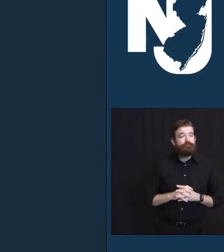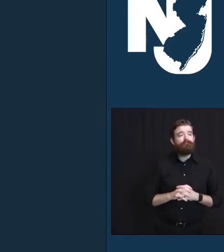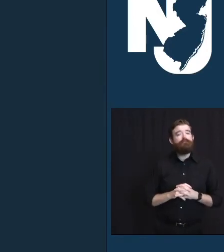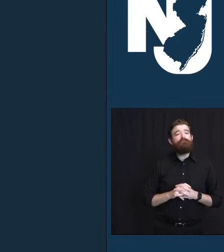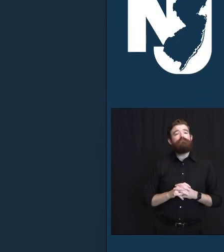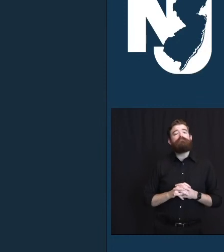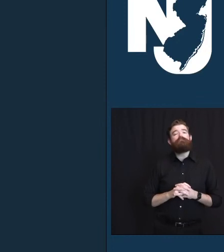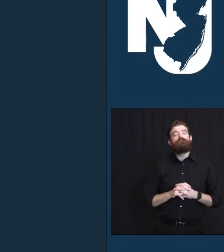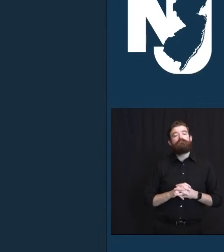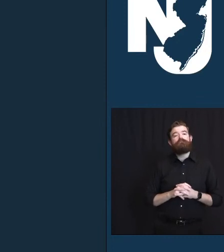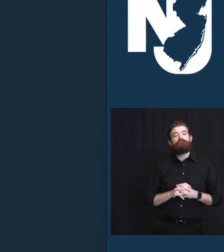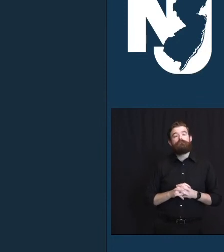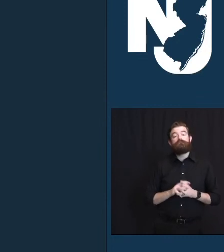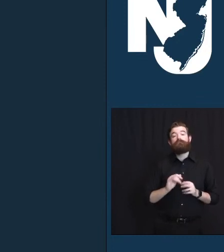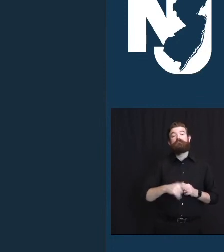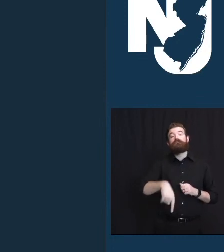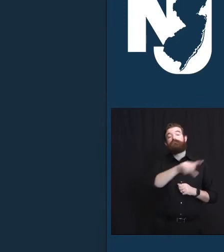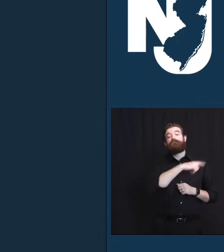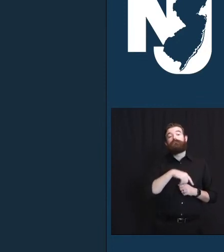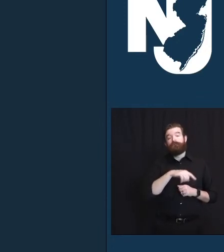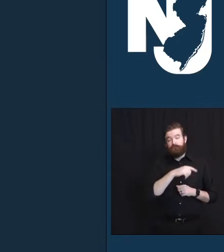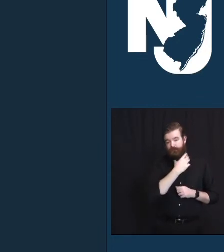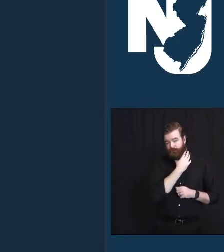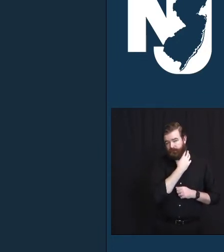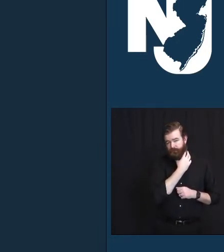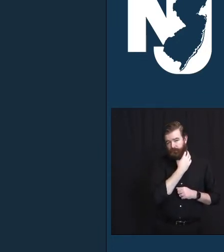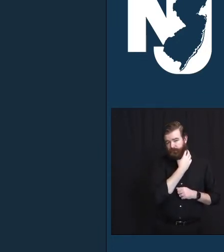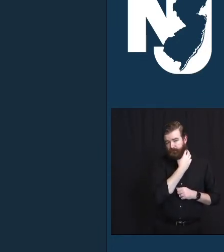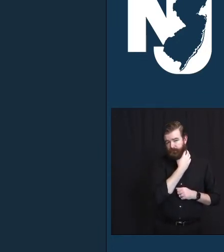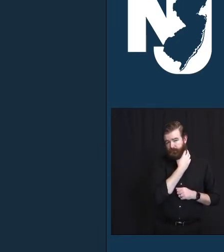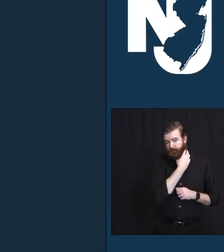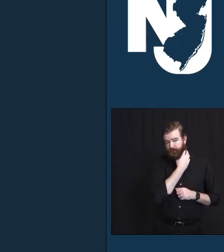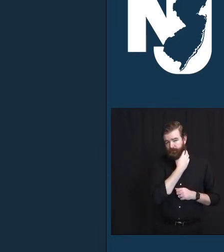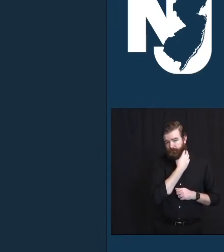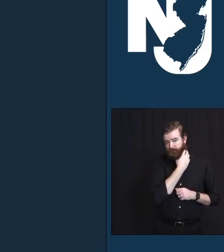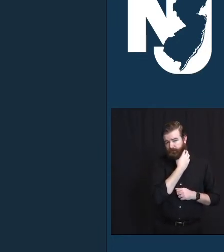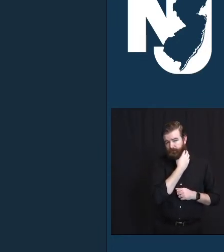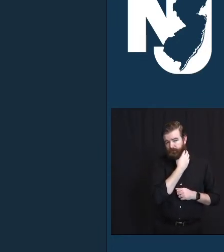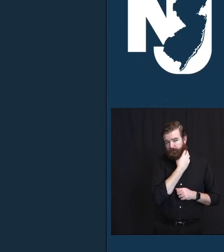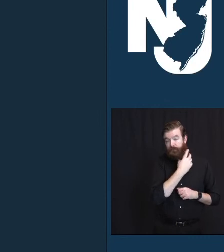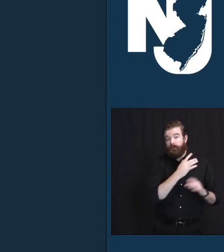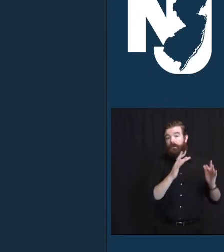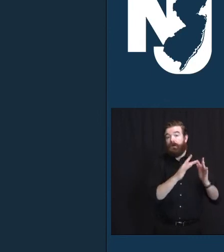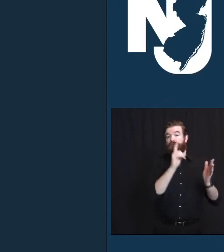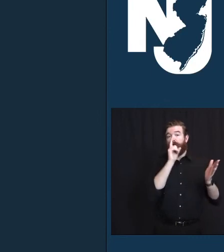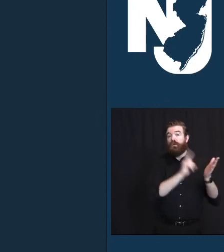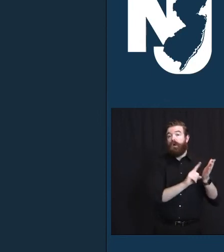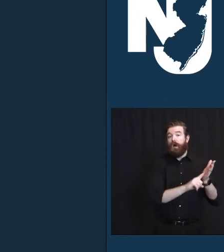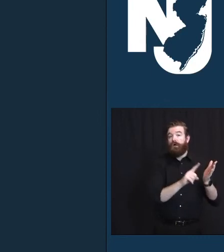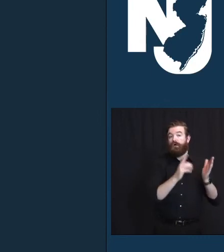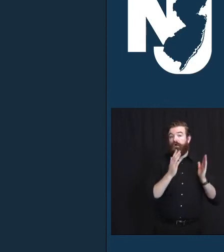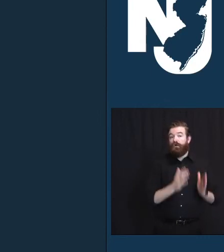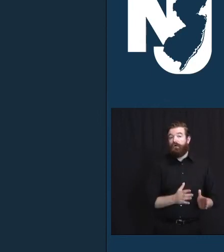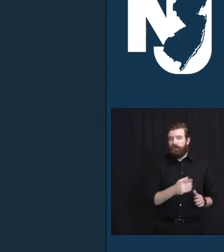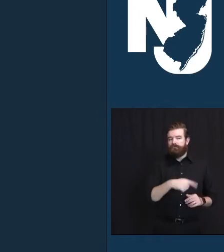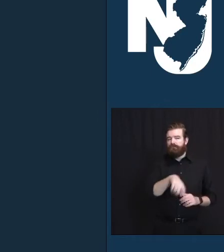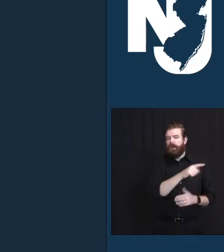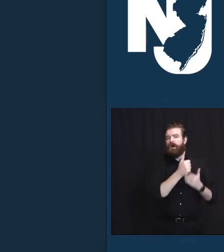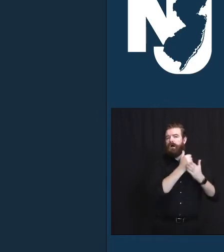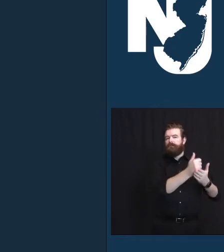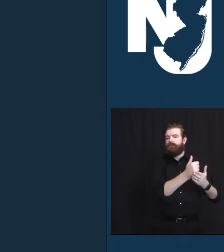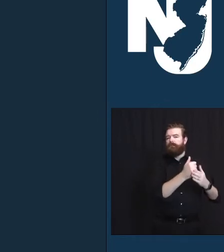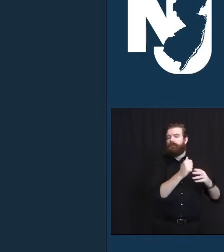that be in deployment of new tracers, assistance with technical issues, or providing additional trainings. And we are seeing